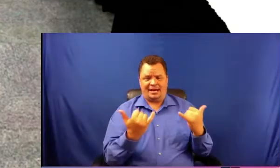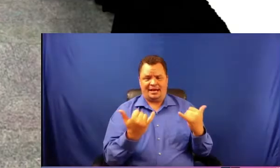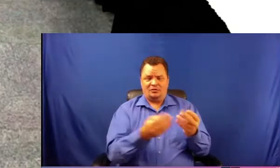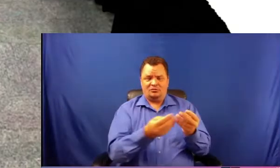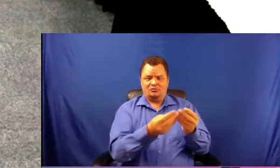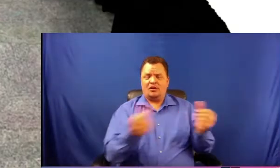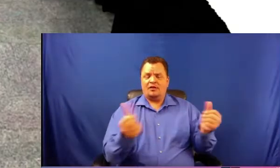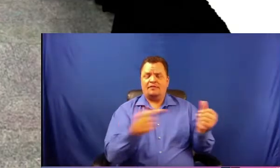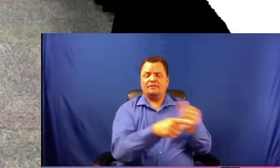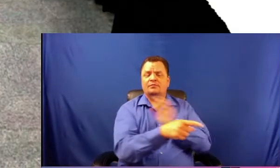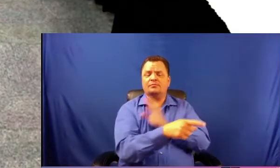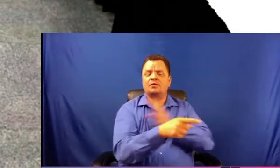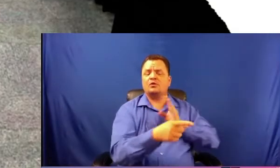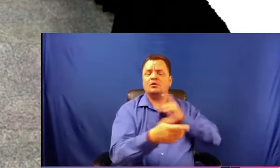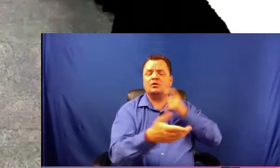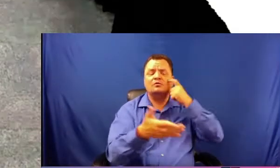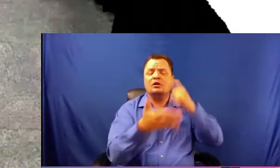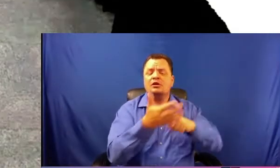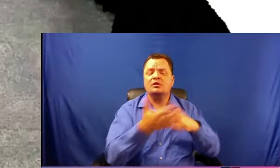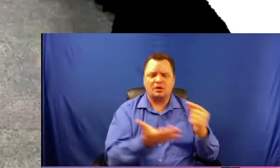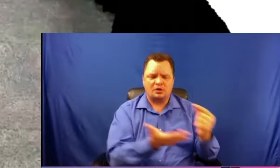revenue in the amount of